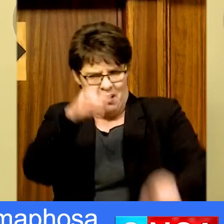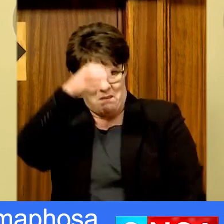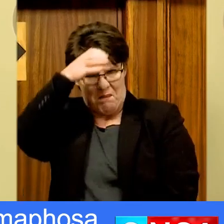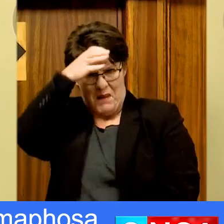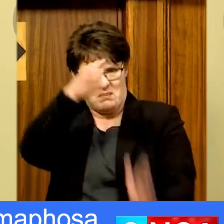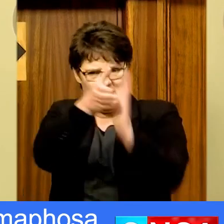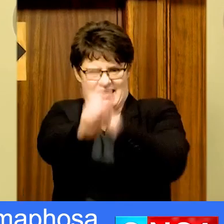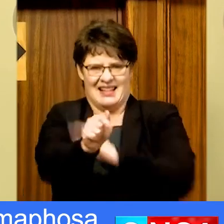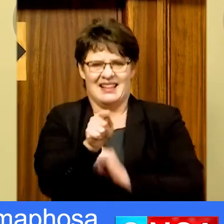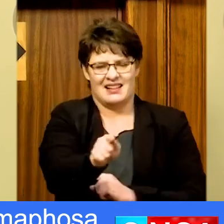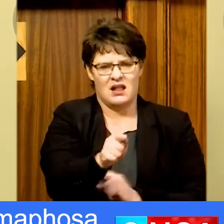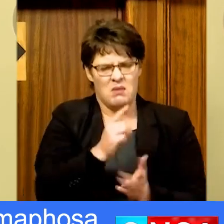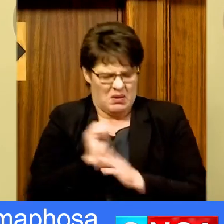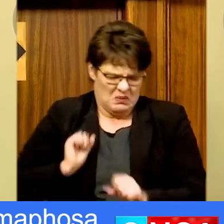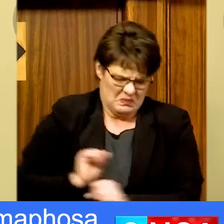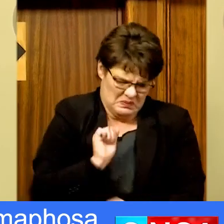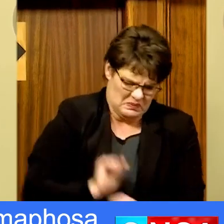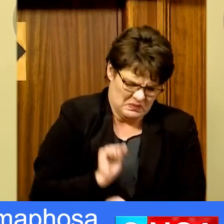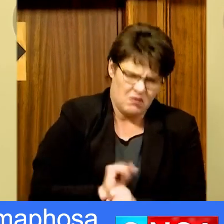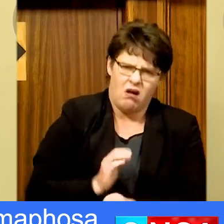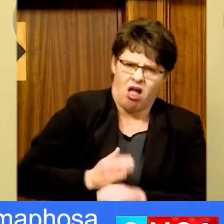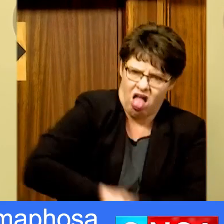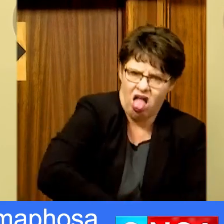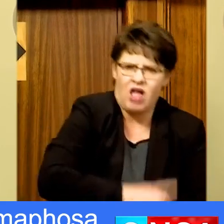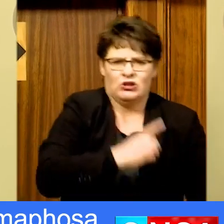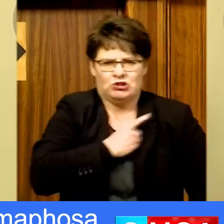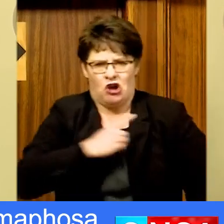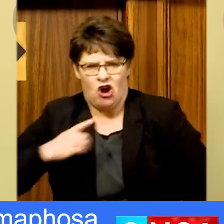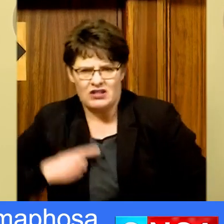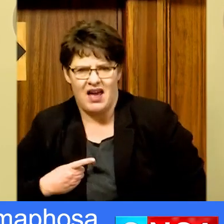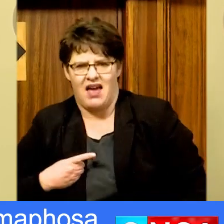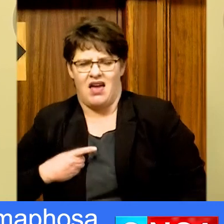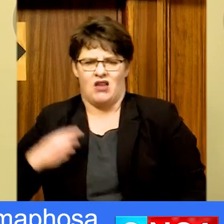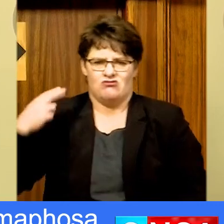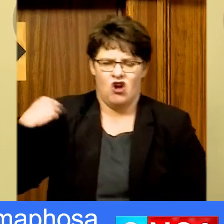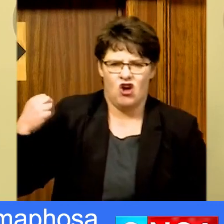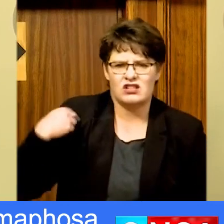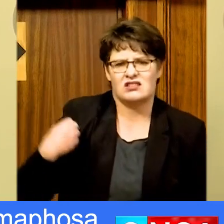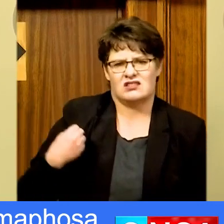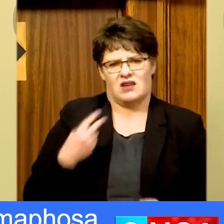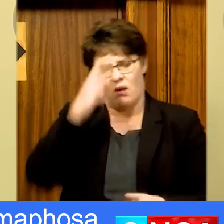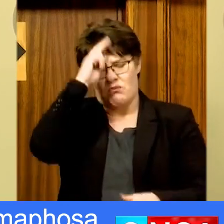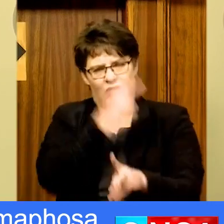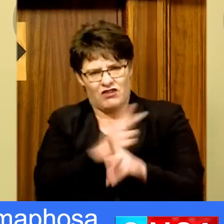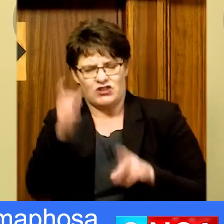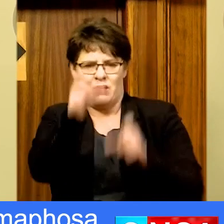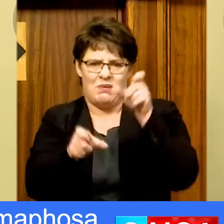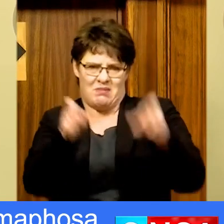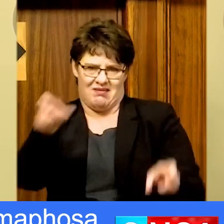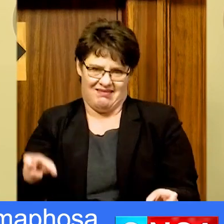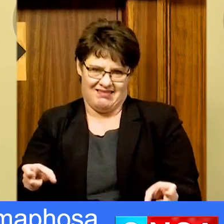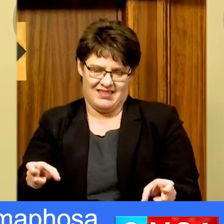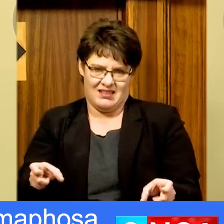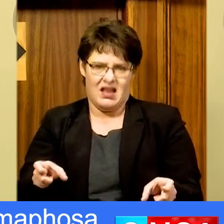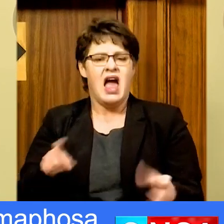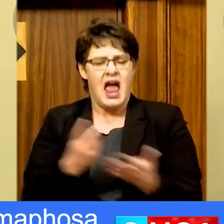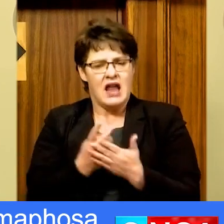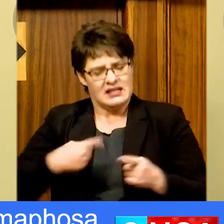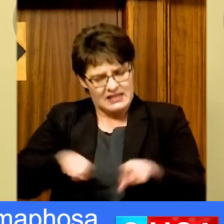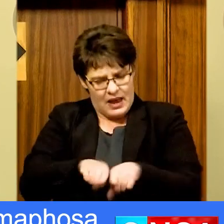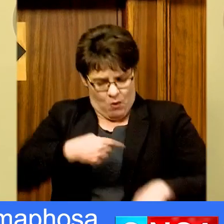to the dedication of our health professionals and the urgent measures we have